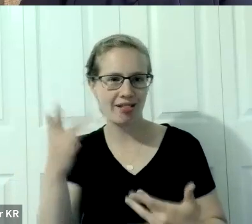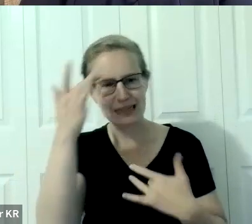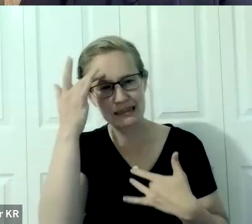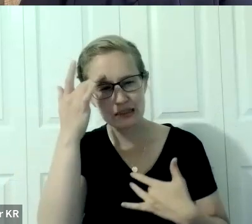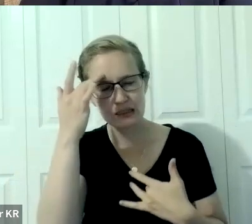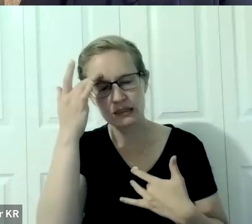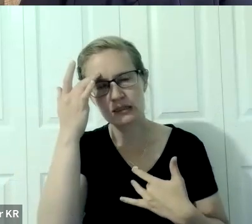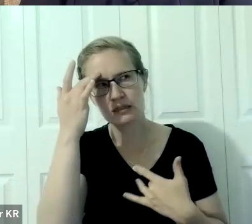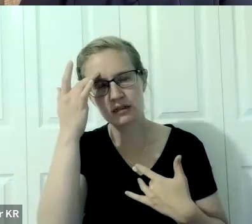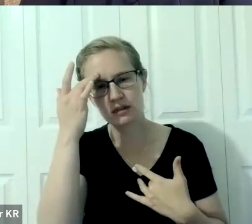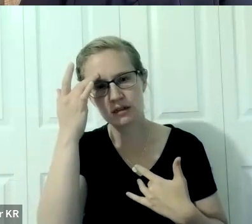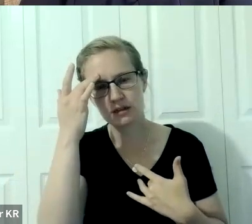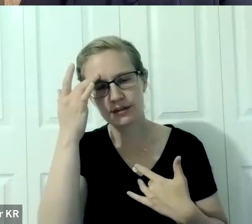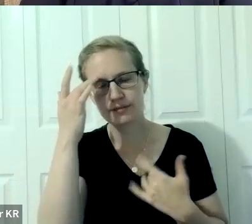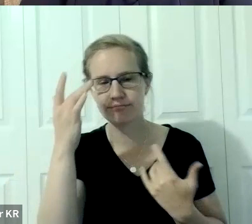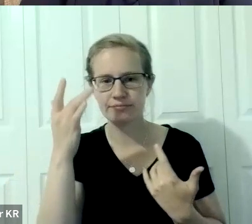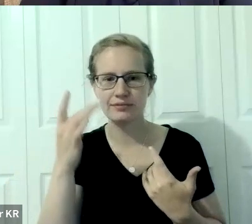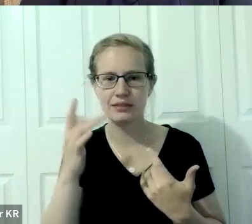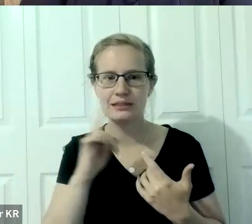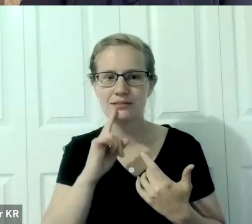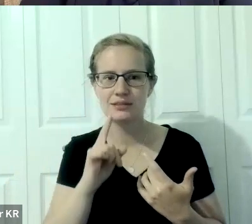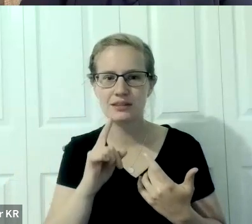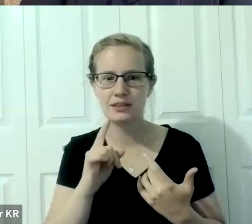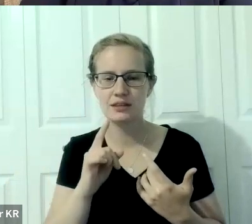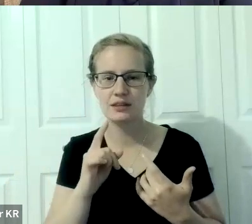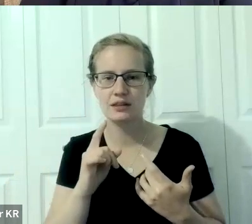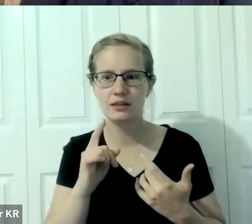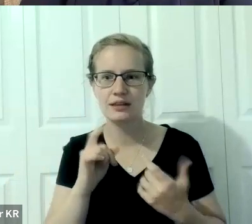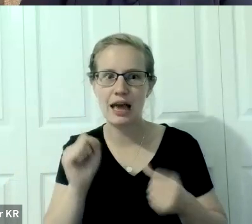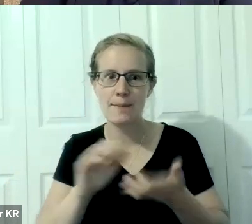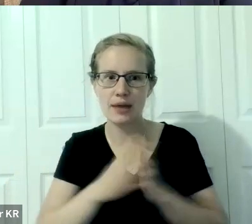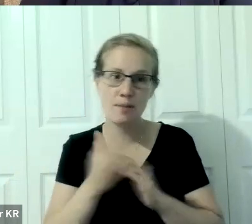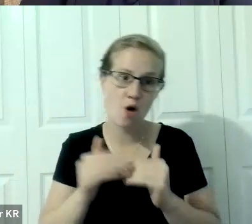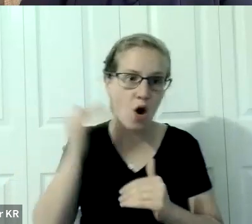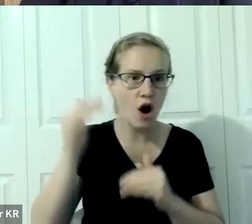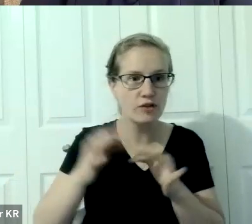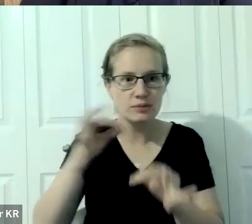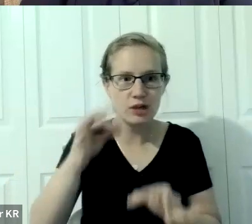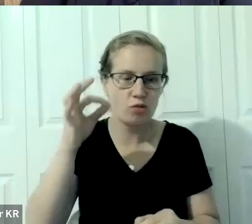that does go there, and it does over spiritualize everything.